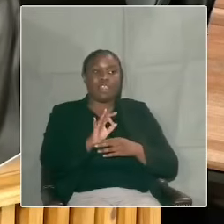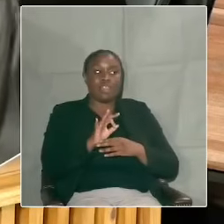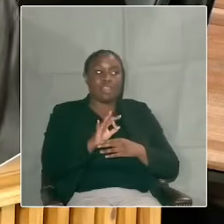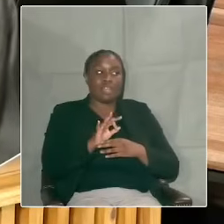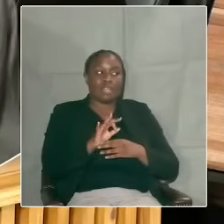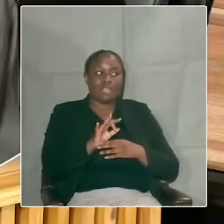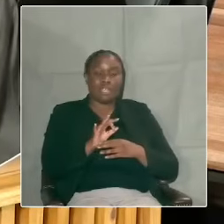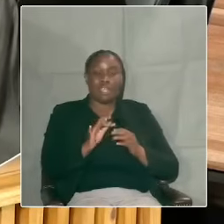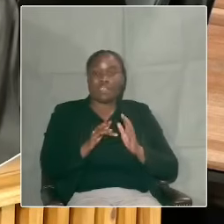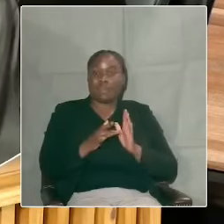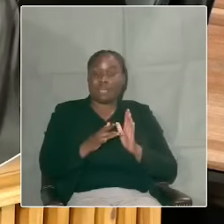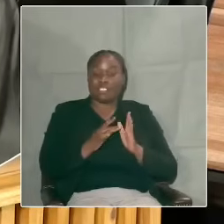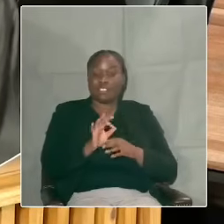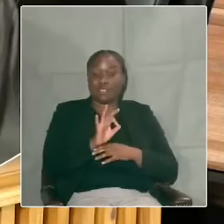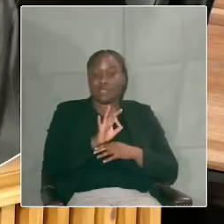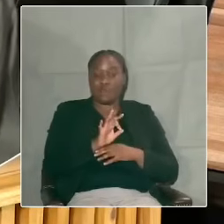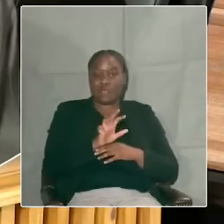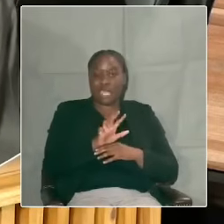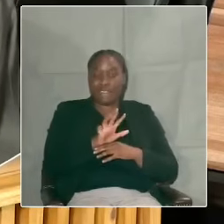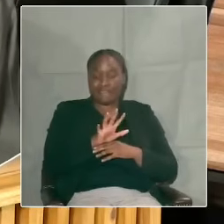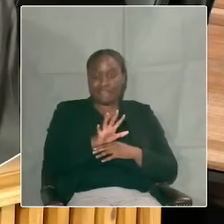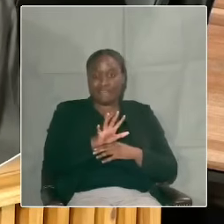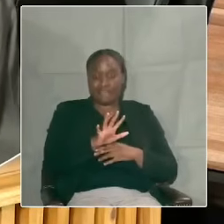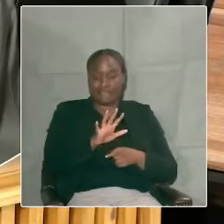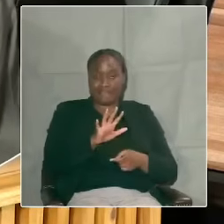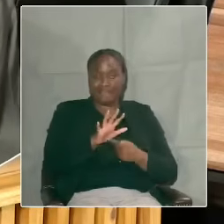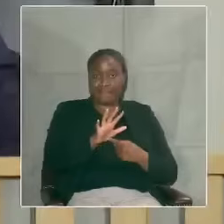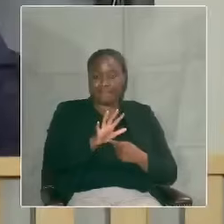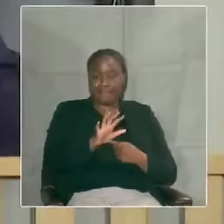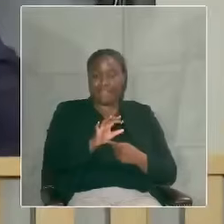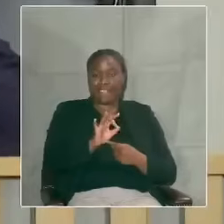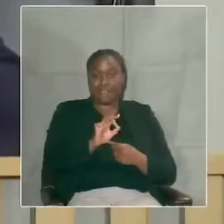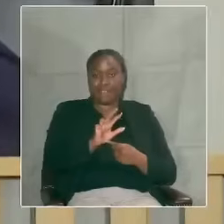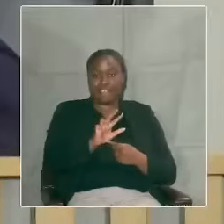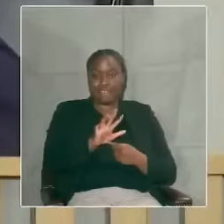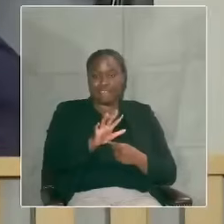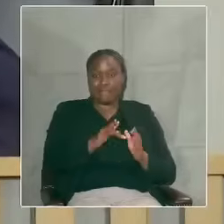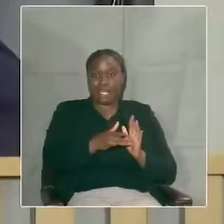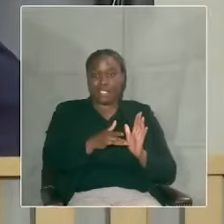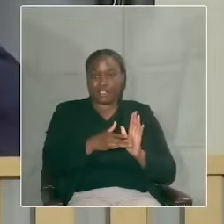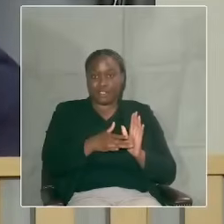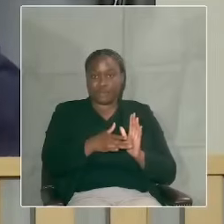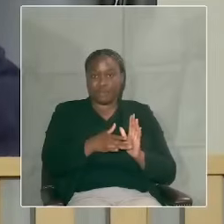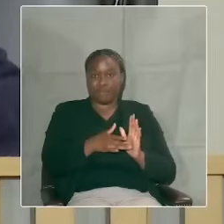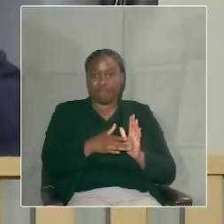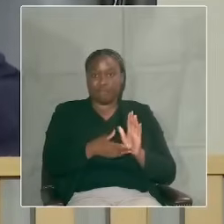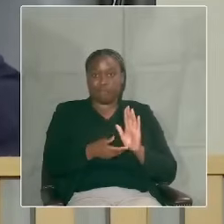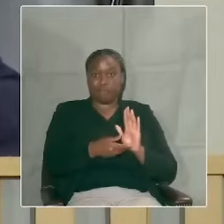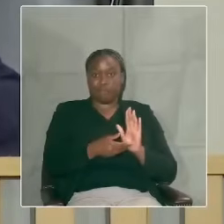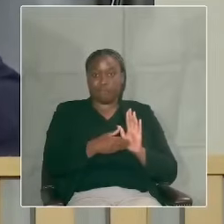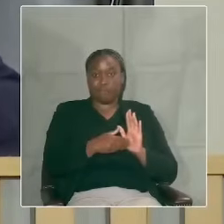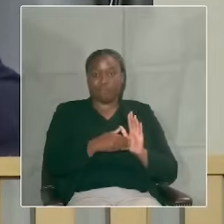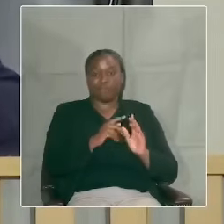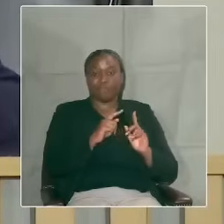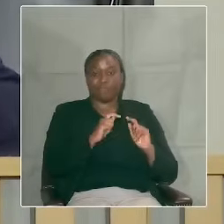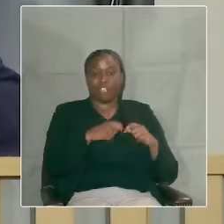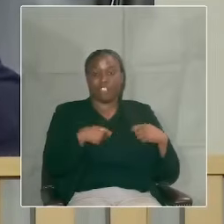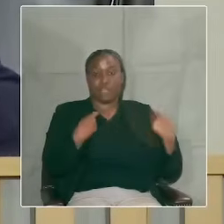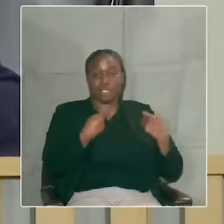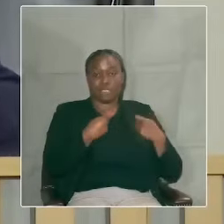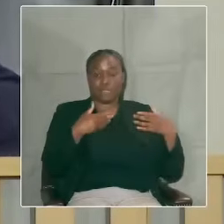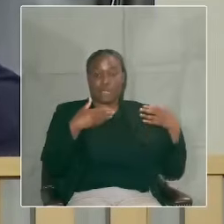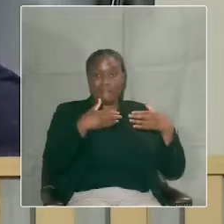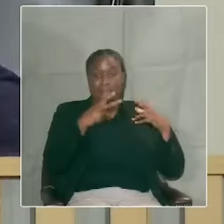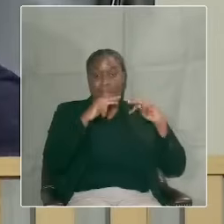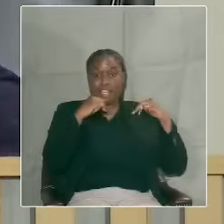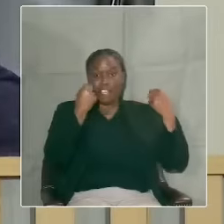Yes, I'm on page 385. yeah, 385. Yes. Says that the National Task Team is a